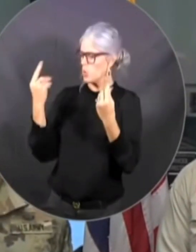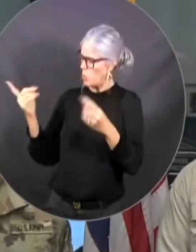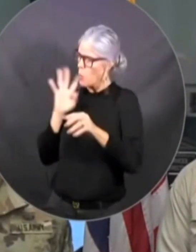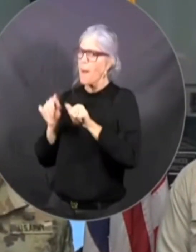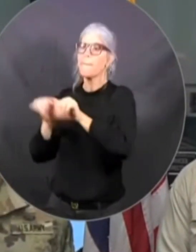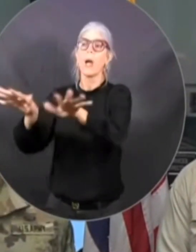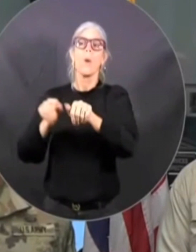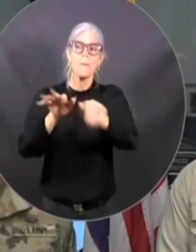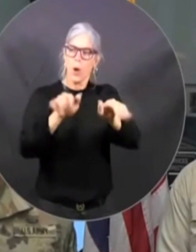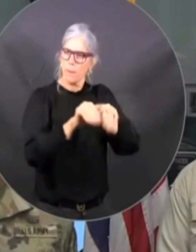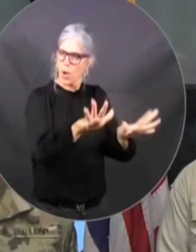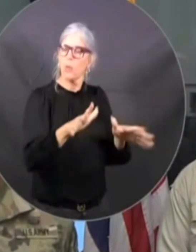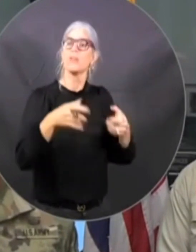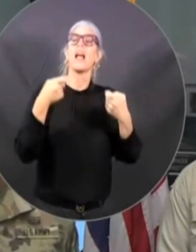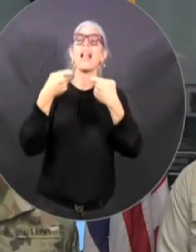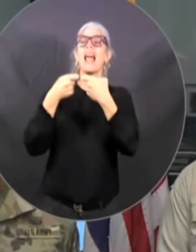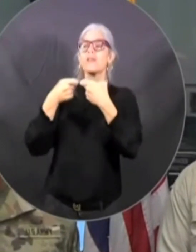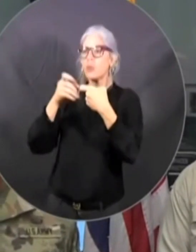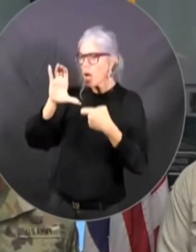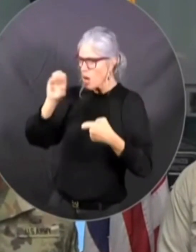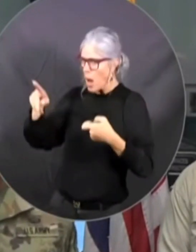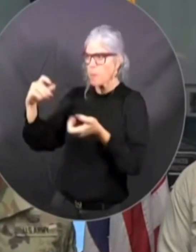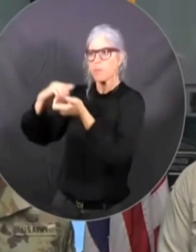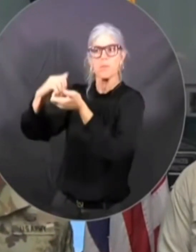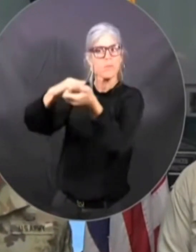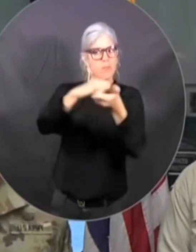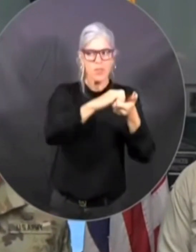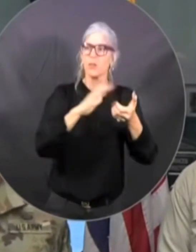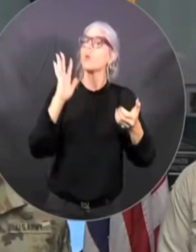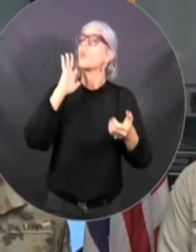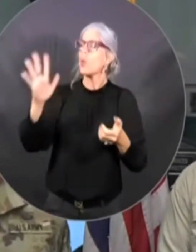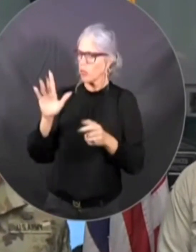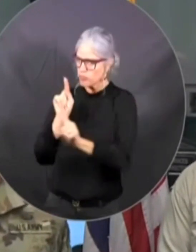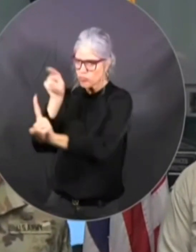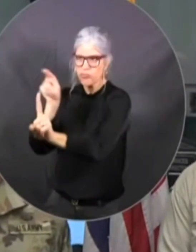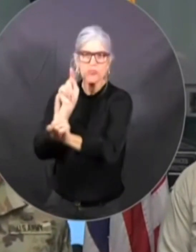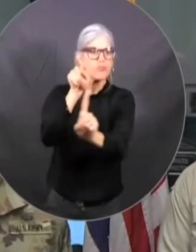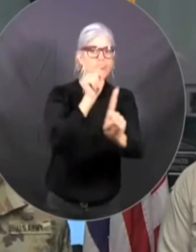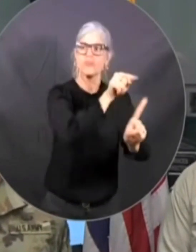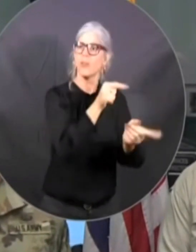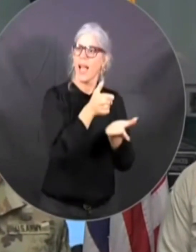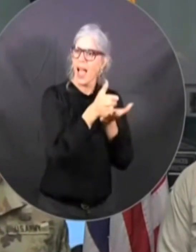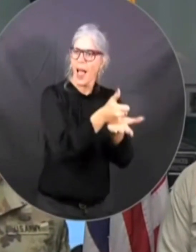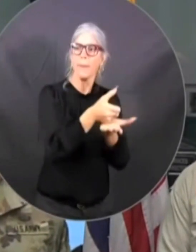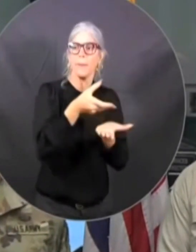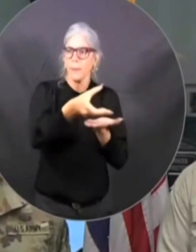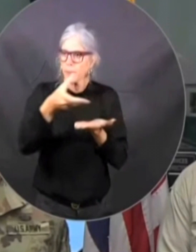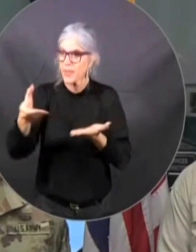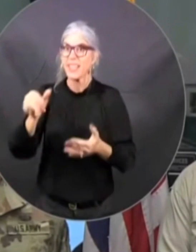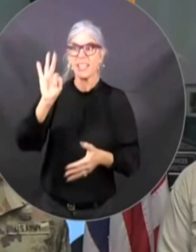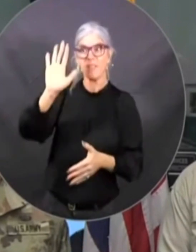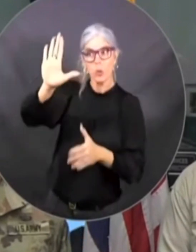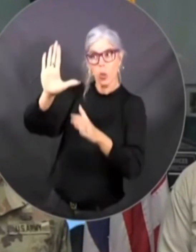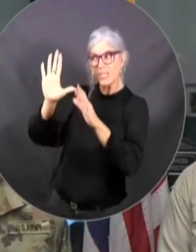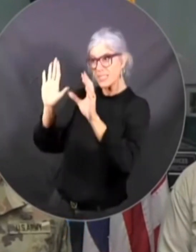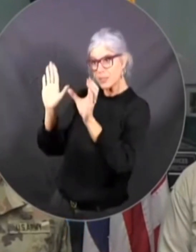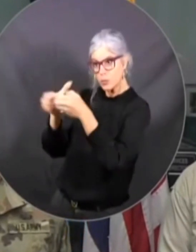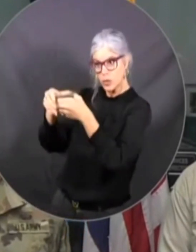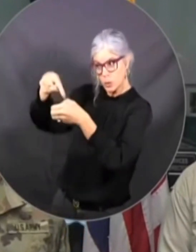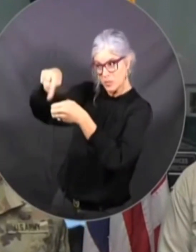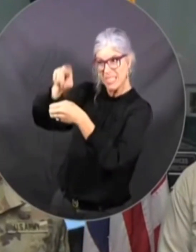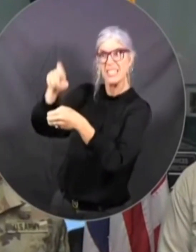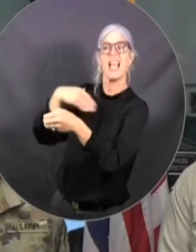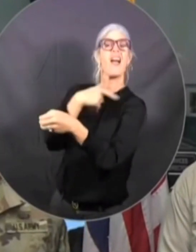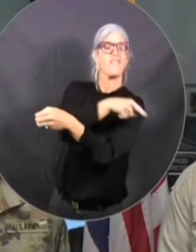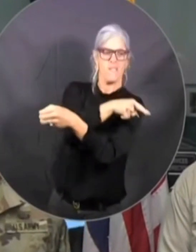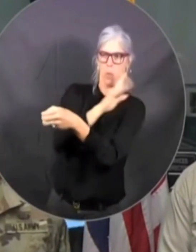of water. Please accept mutual aid. These are folks that can come supplement your efforts. And again, the goal is just to get everybody a lot of back